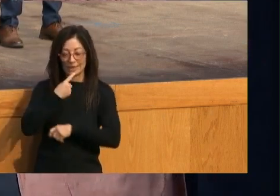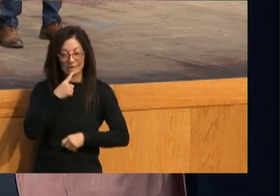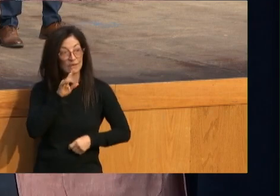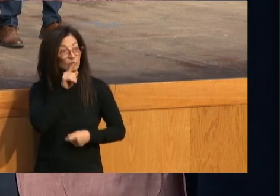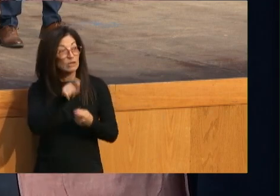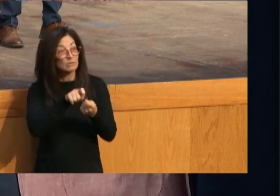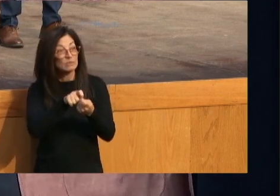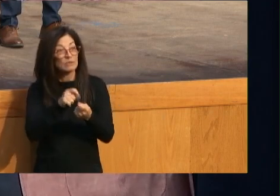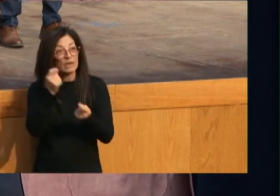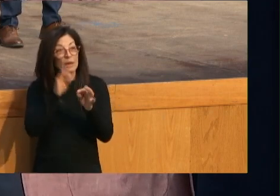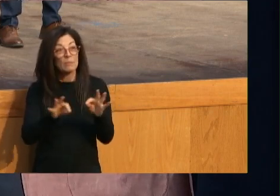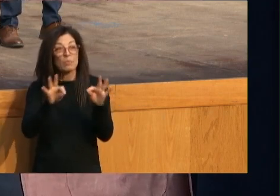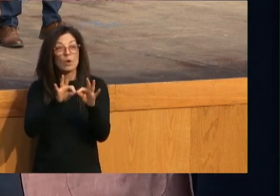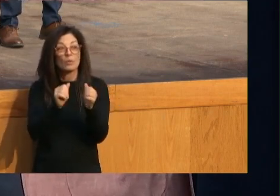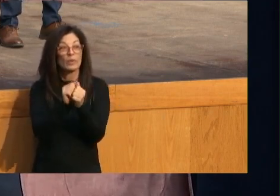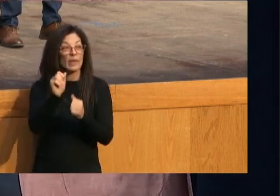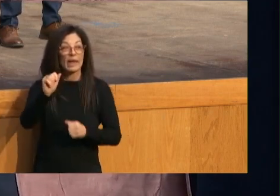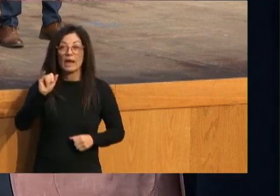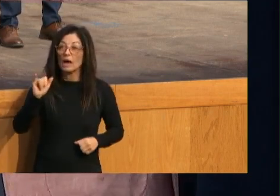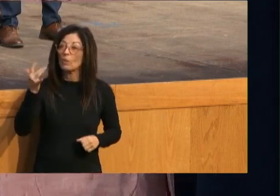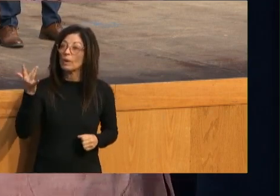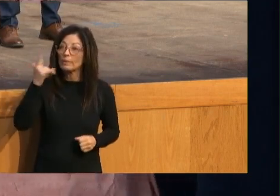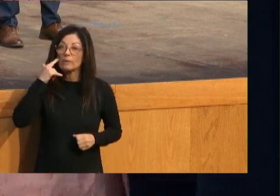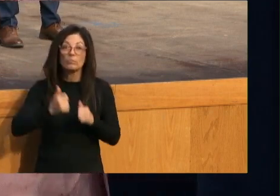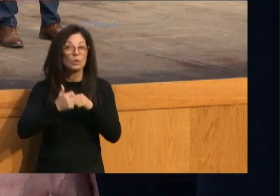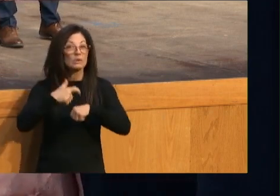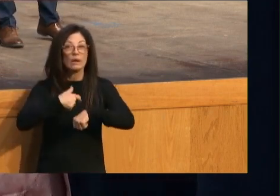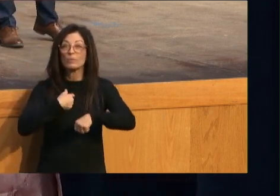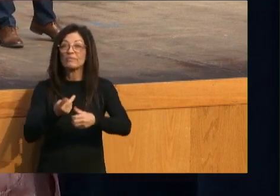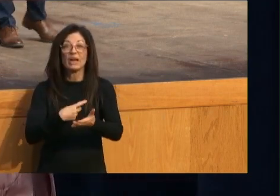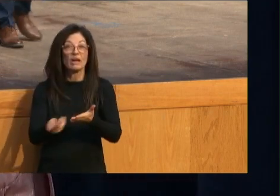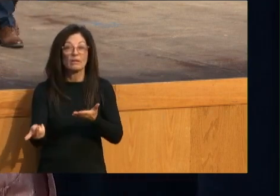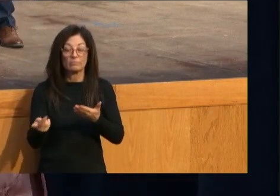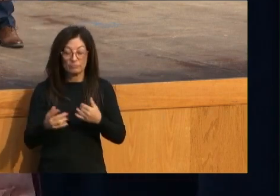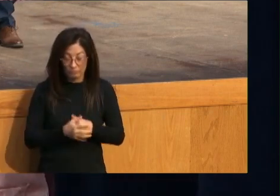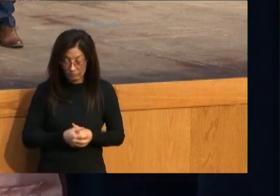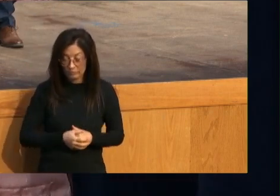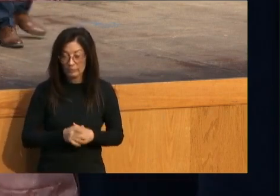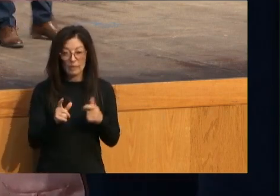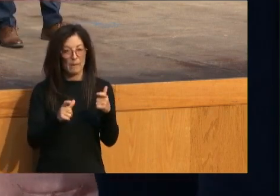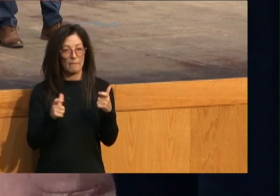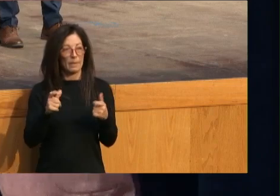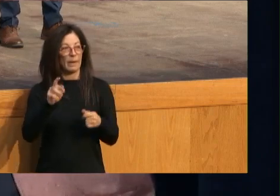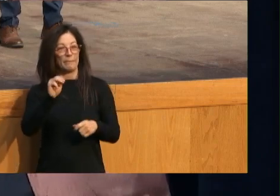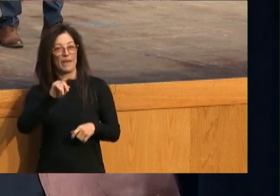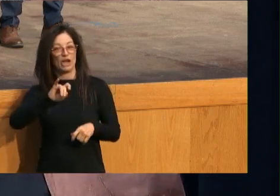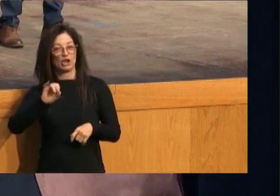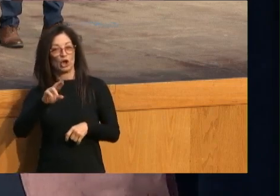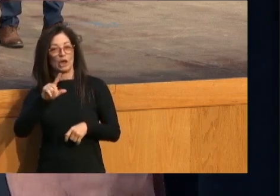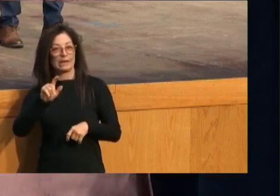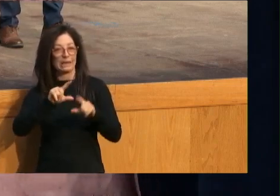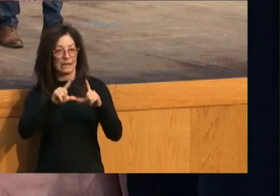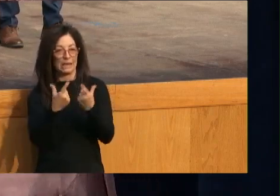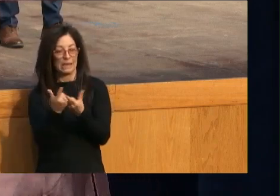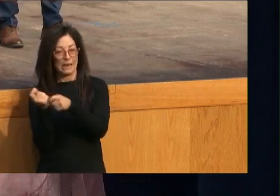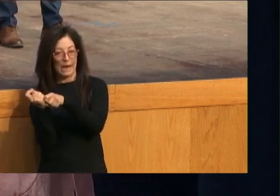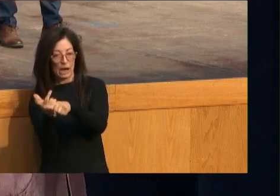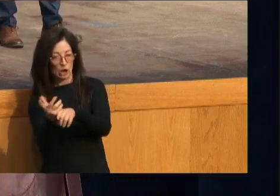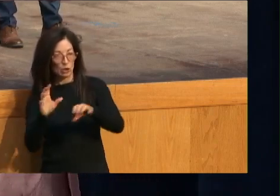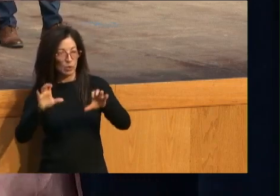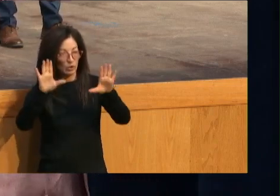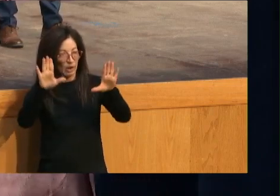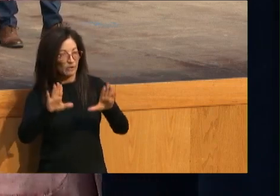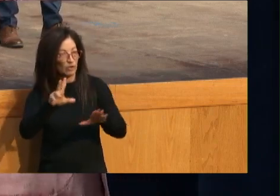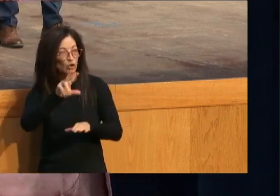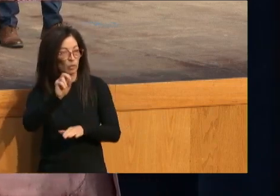specifically important in AI because most of the time we fail, right? A major league hitter, if they can hit 300, they're doing great, 30% success